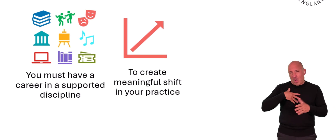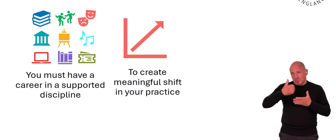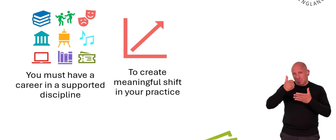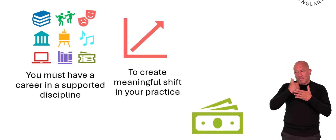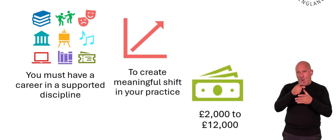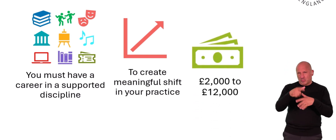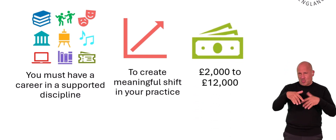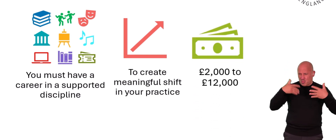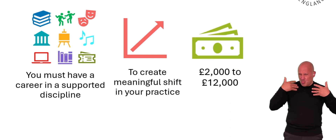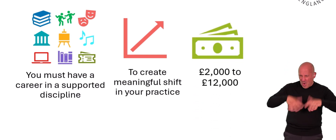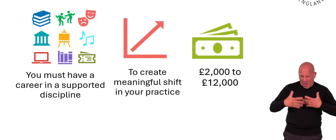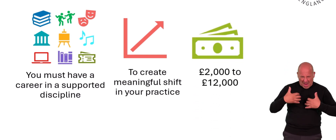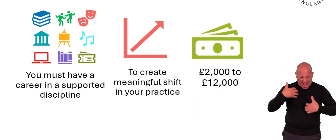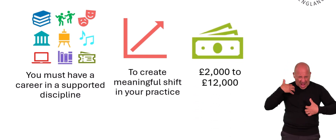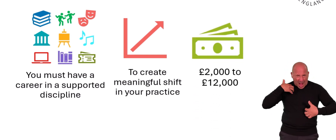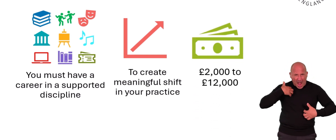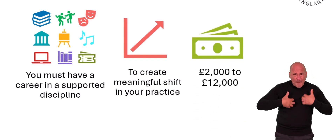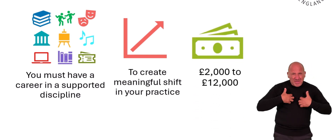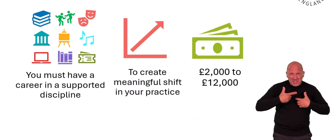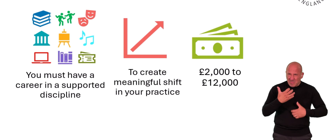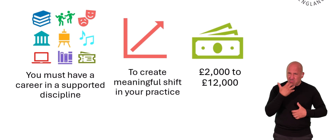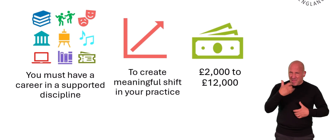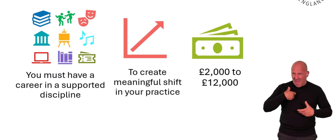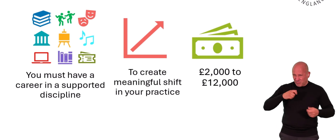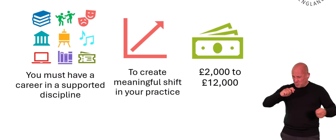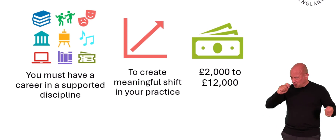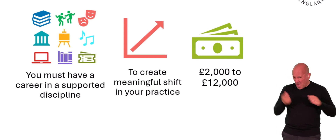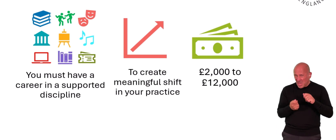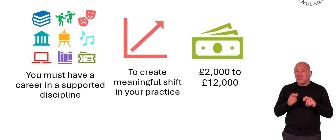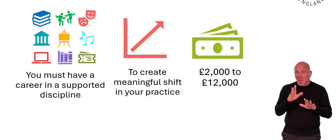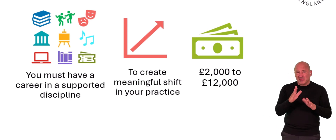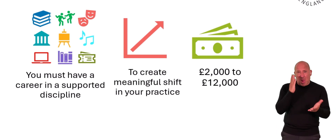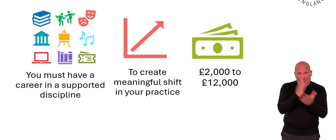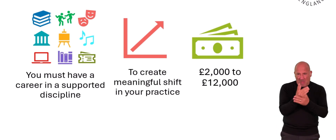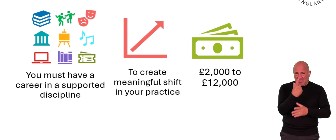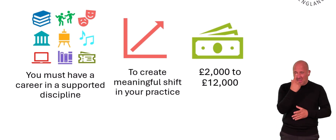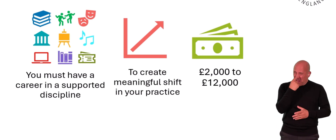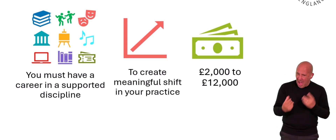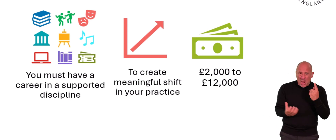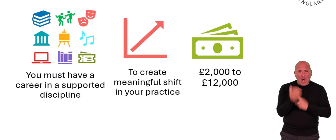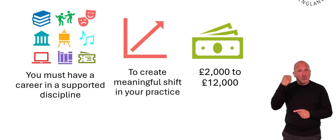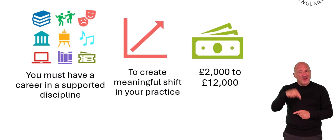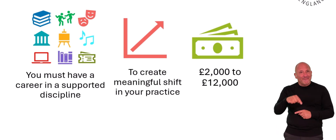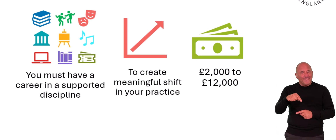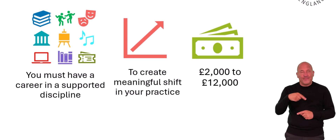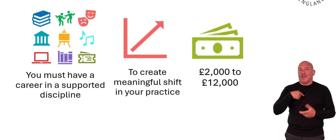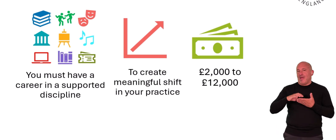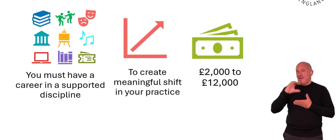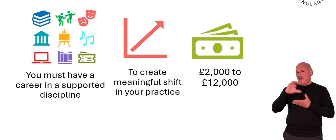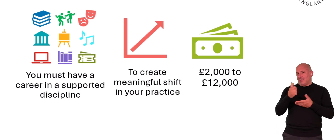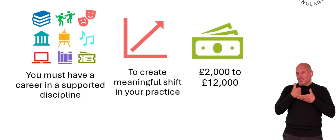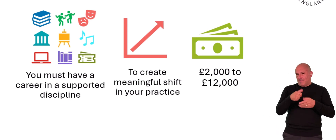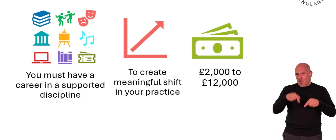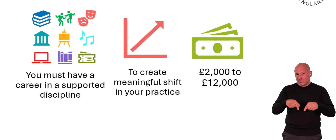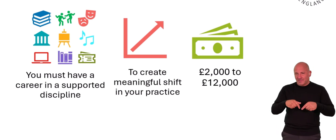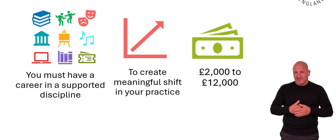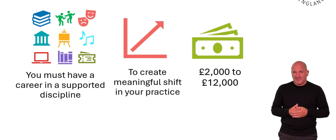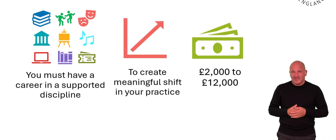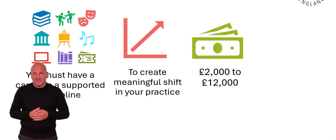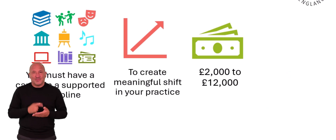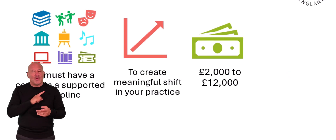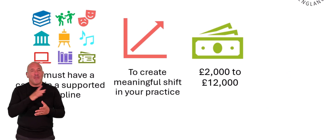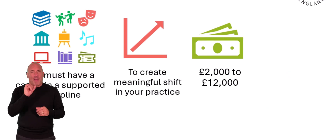Fact 3. This is a simple one. You can apply for between £2,000 and